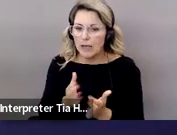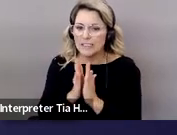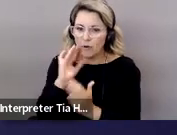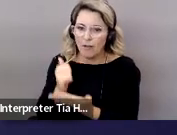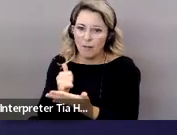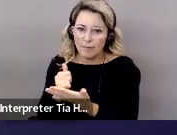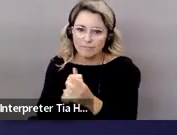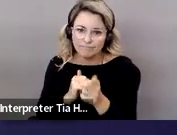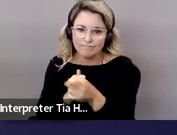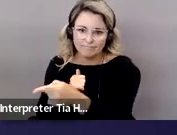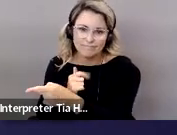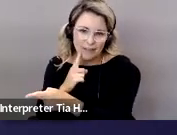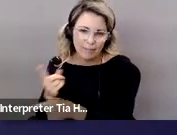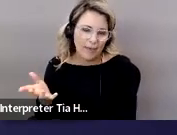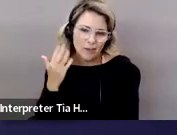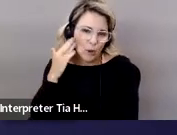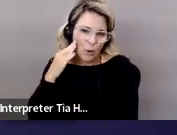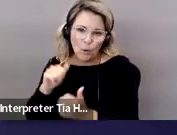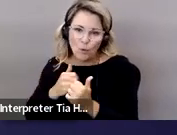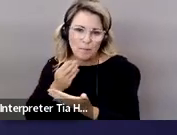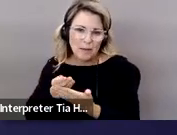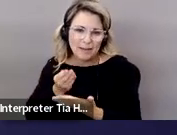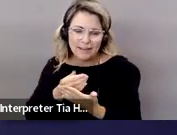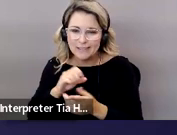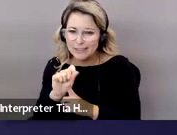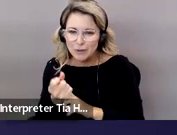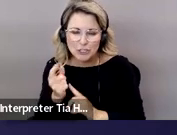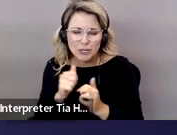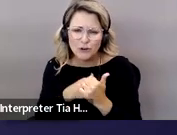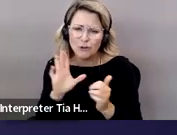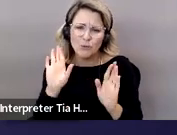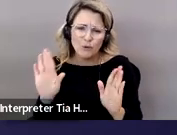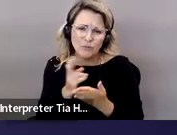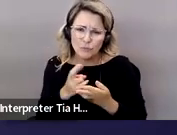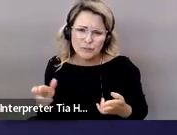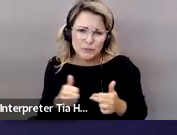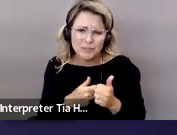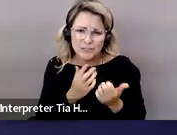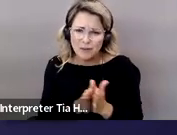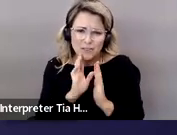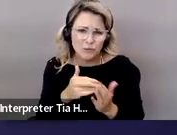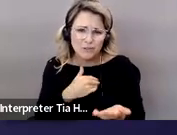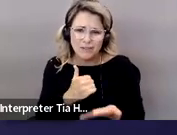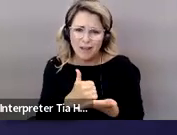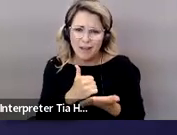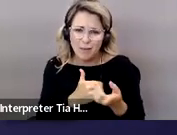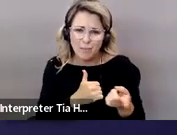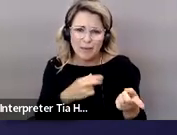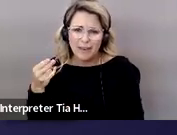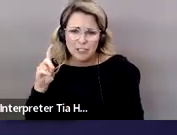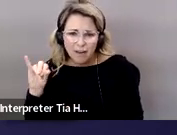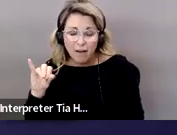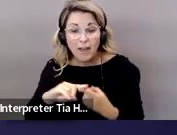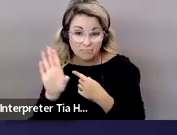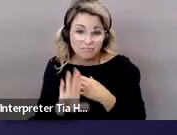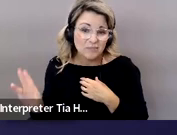better than we do, whose job it is. And we've got great resources to do that in HDI and across UK.